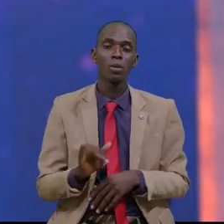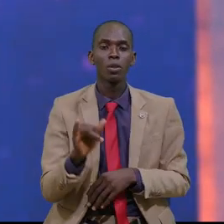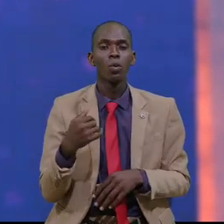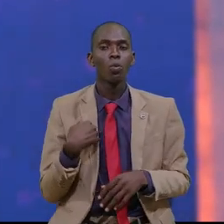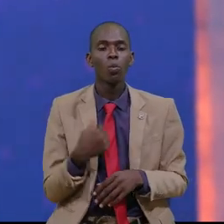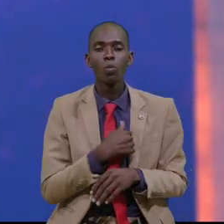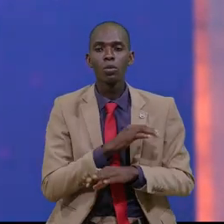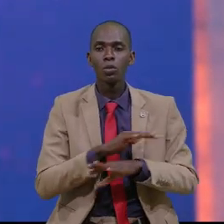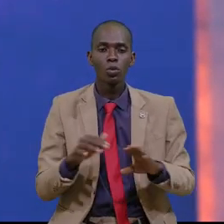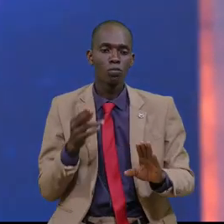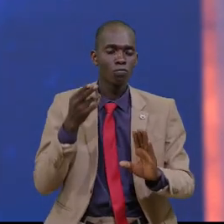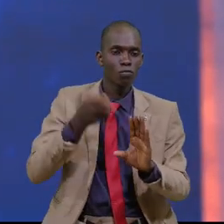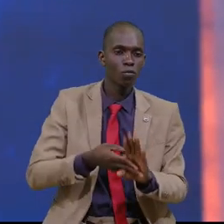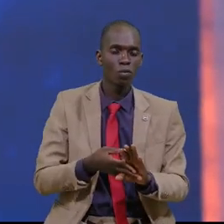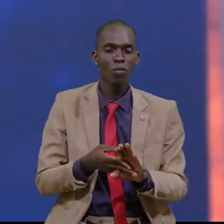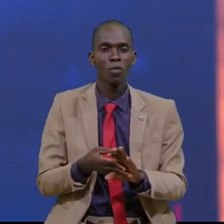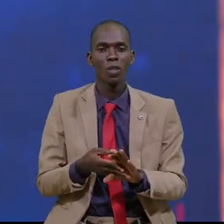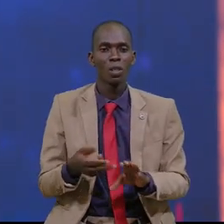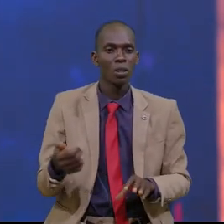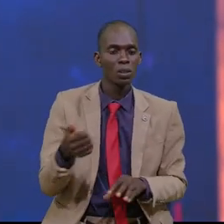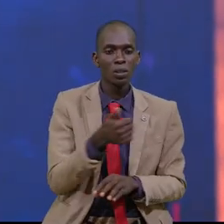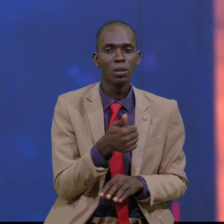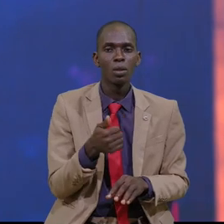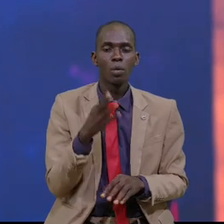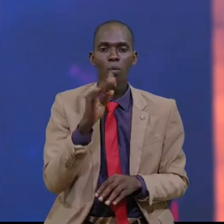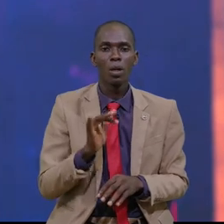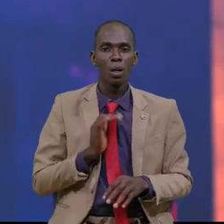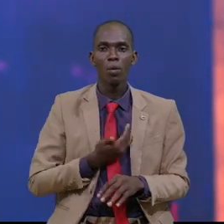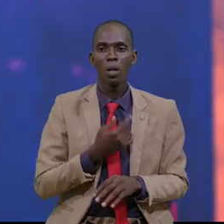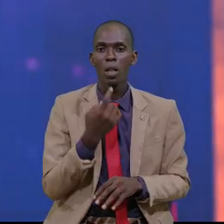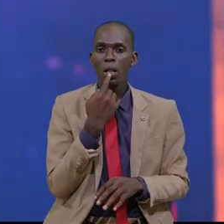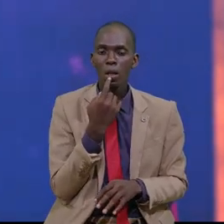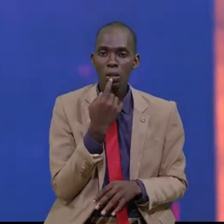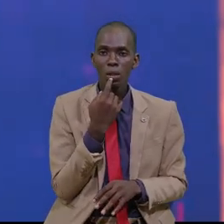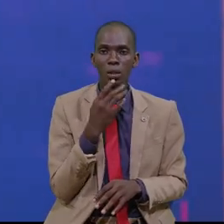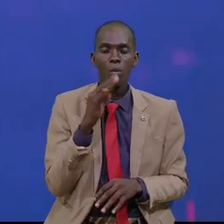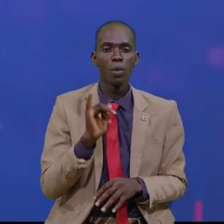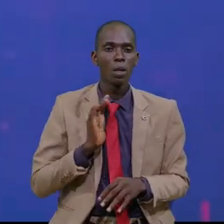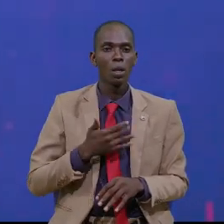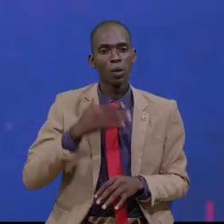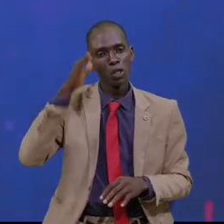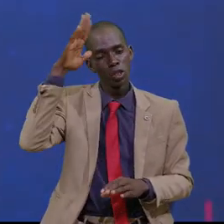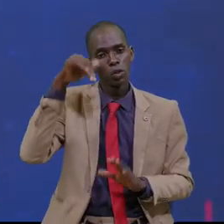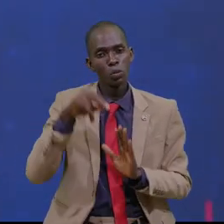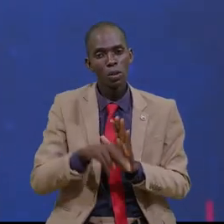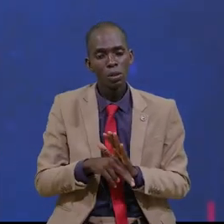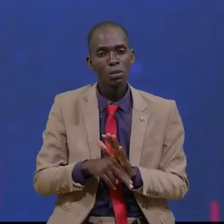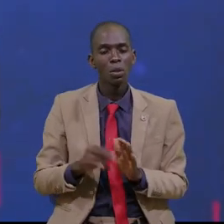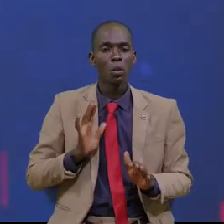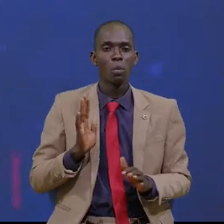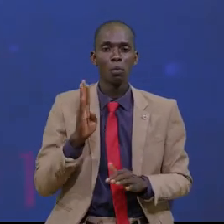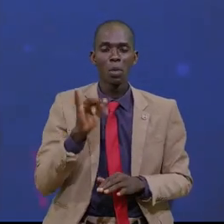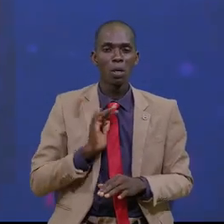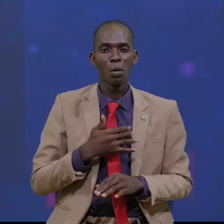ourselves by our tongue, by our headiness, by our stubbornness and